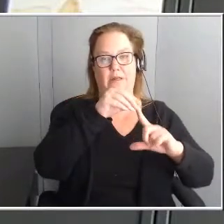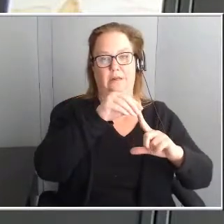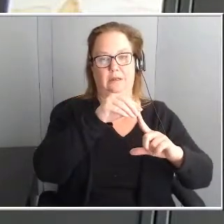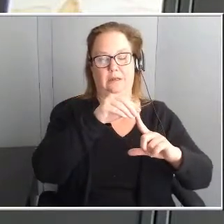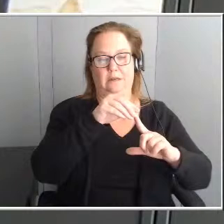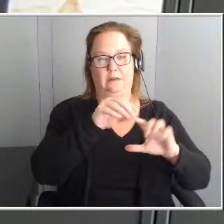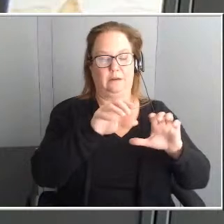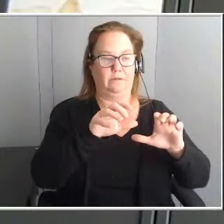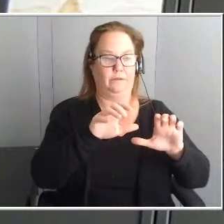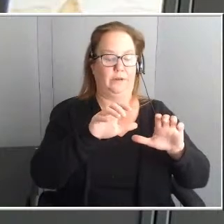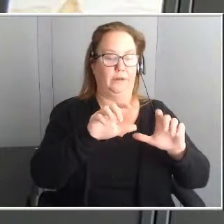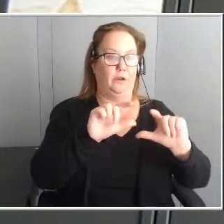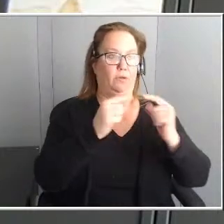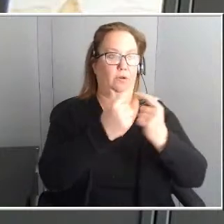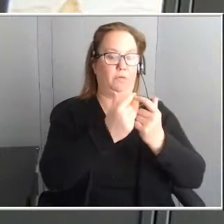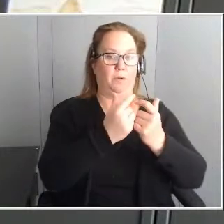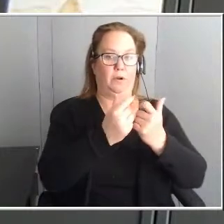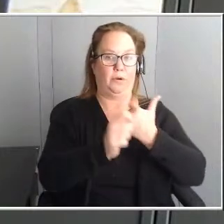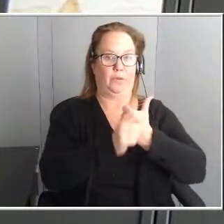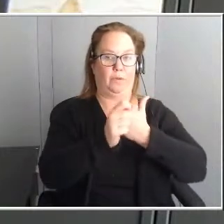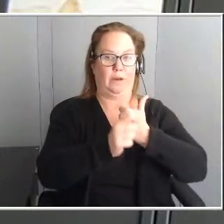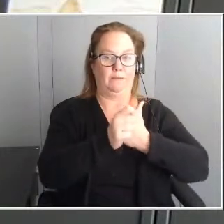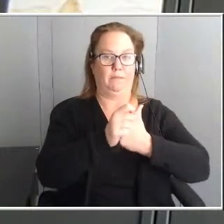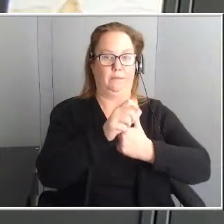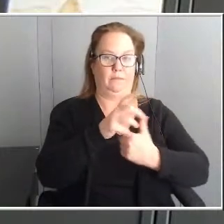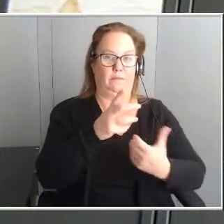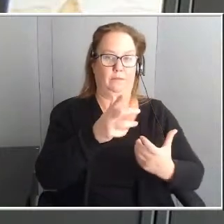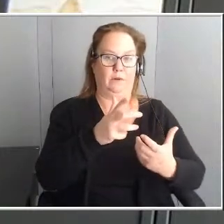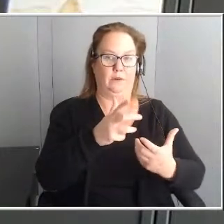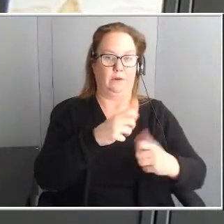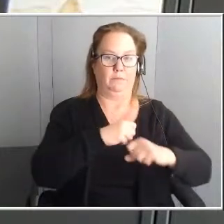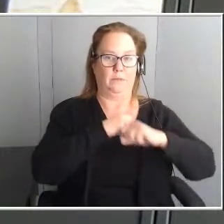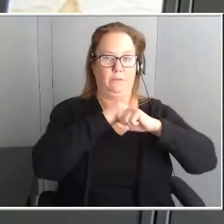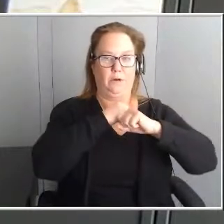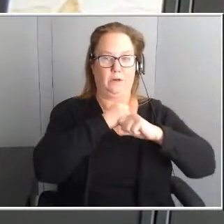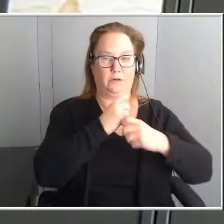a class where you are threatened by these, you take